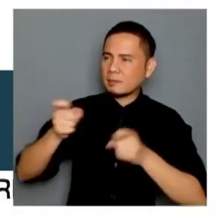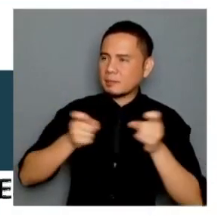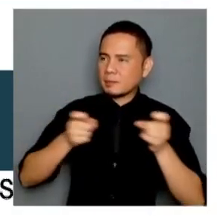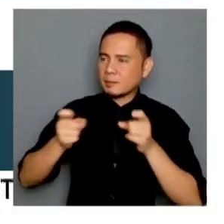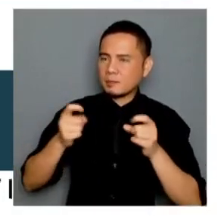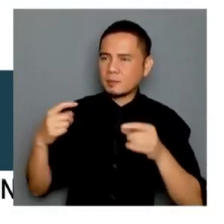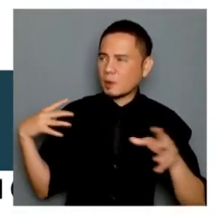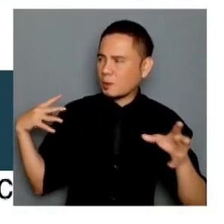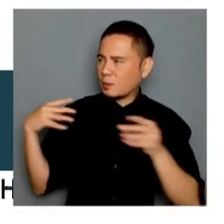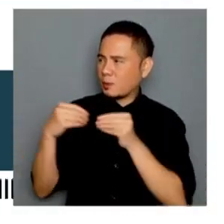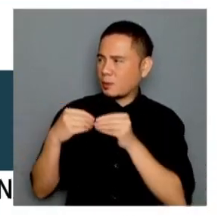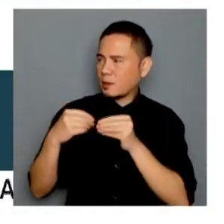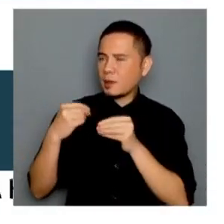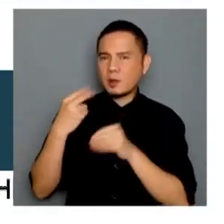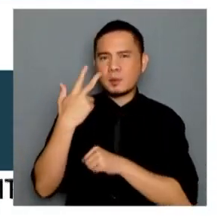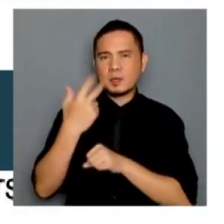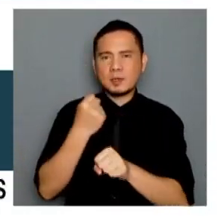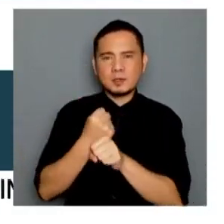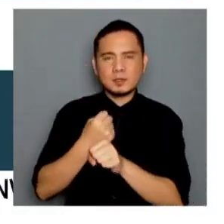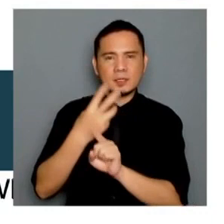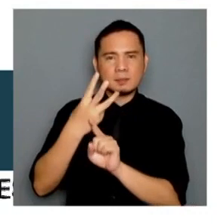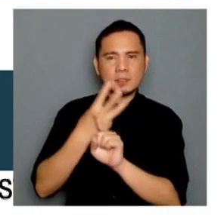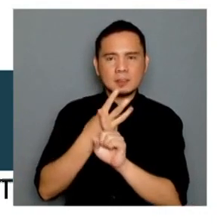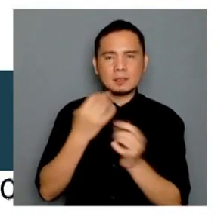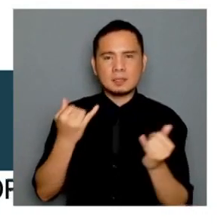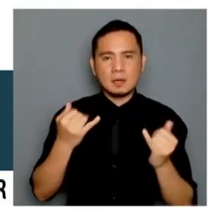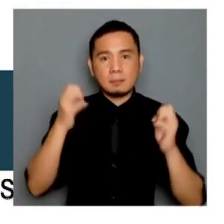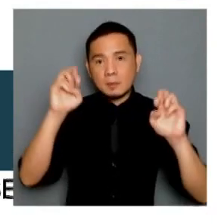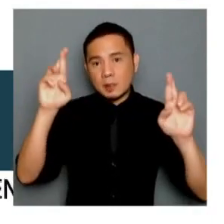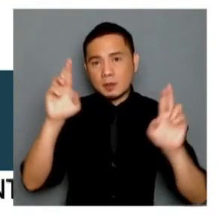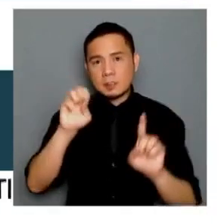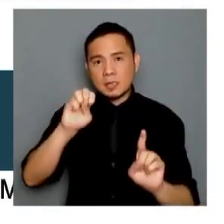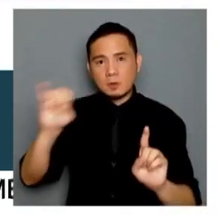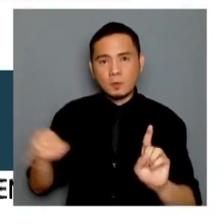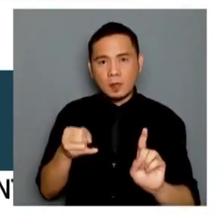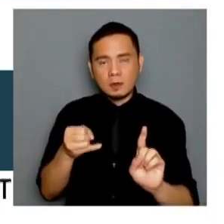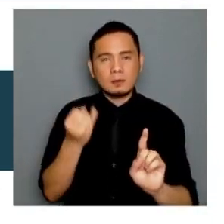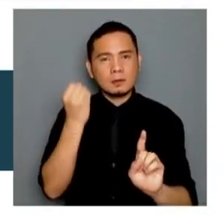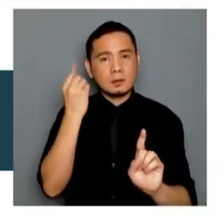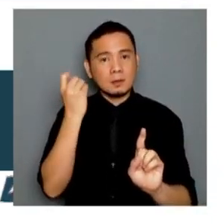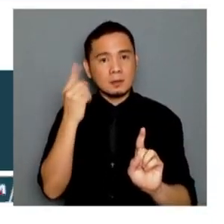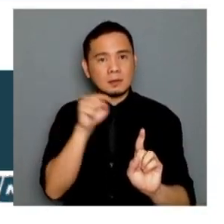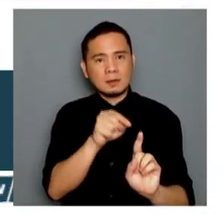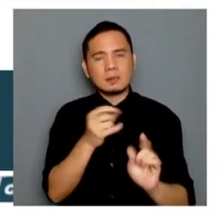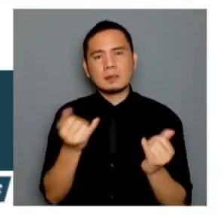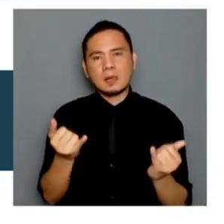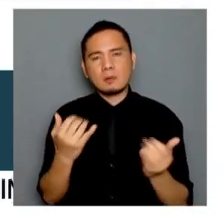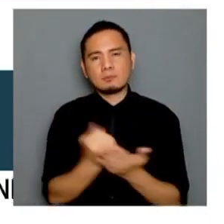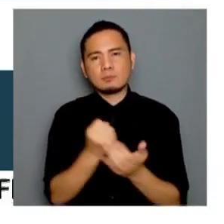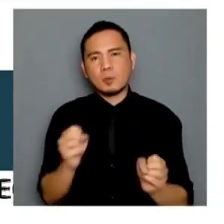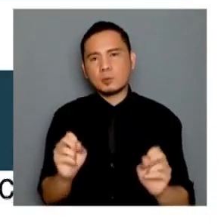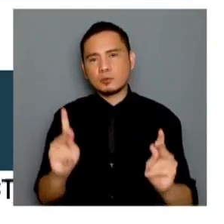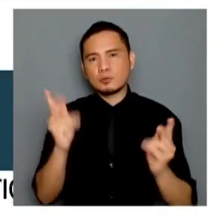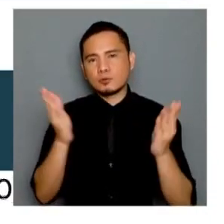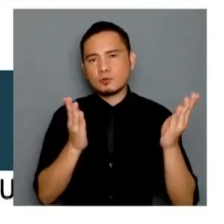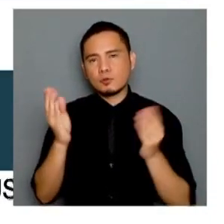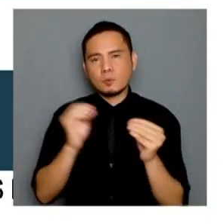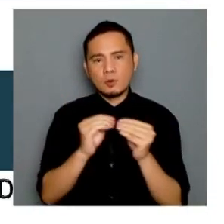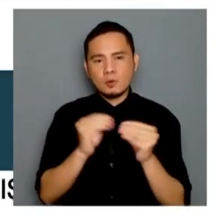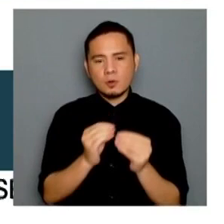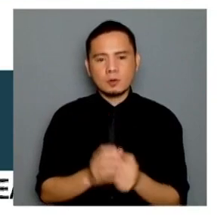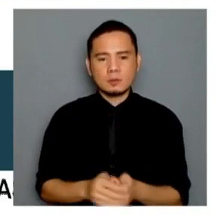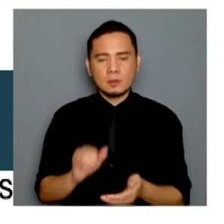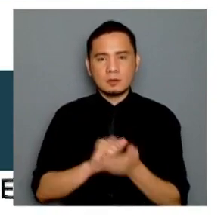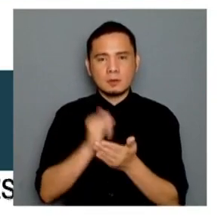probably 6 months as mayor. But again, I was given this opportunity to serve. That's why I'm very thankful to